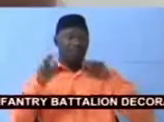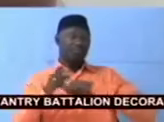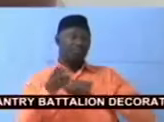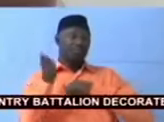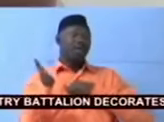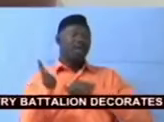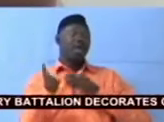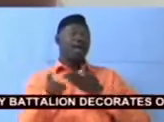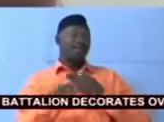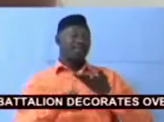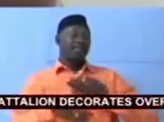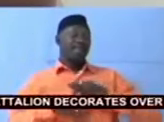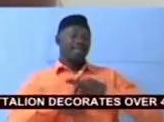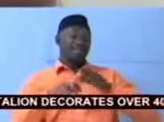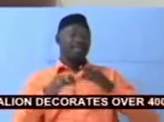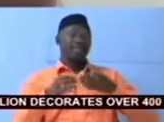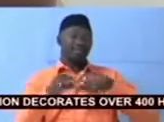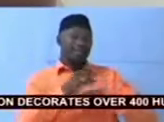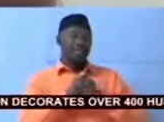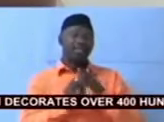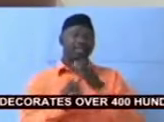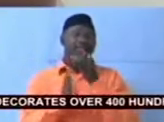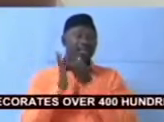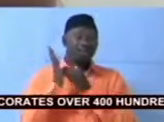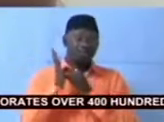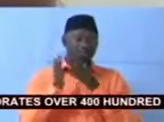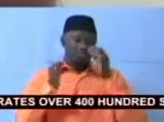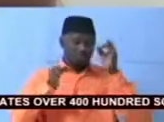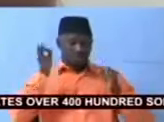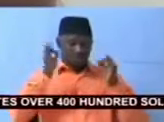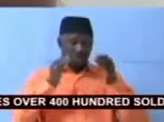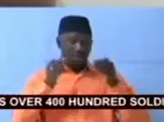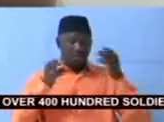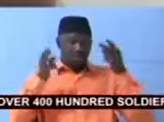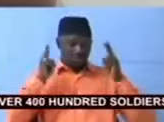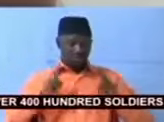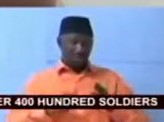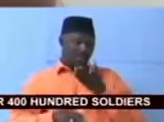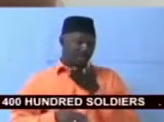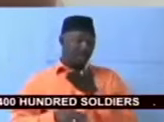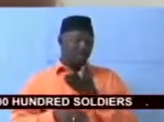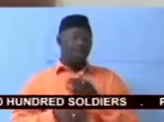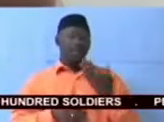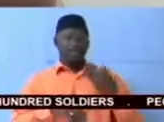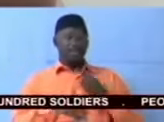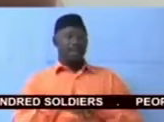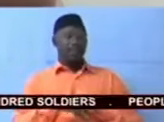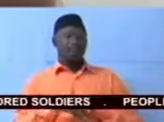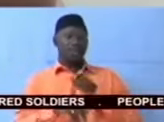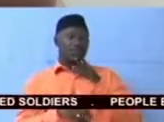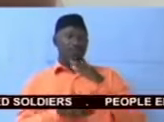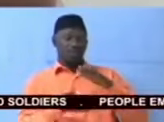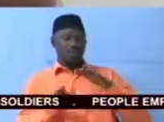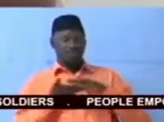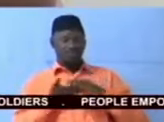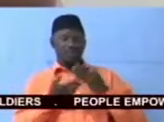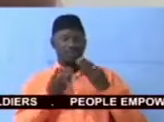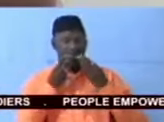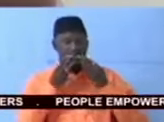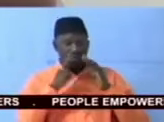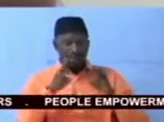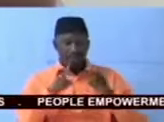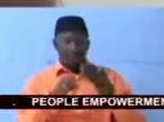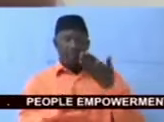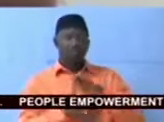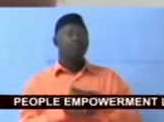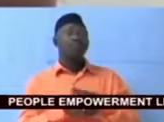an interest in this matter amon ajo dal ci layo bubu hence why you received the message through the prosecutor lolo